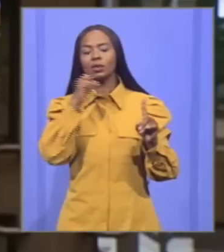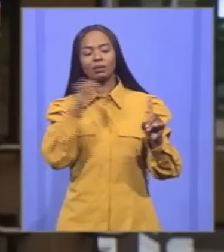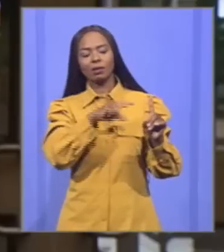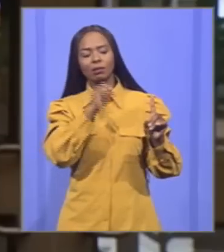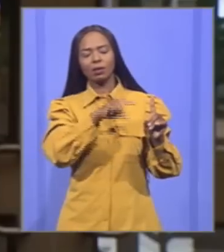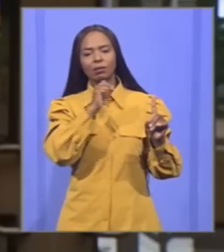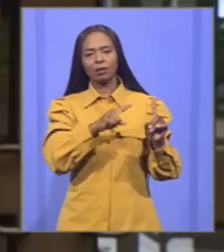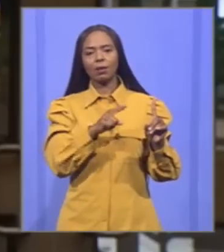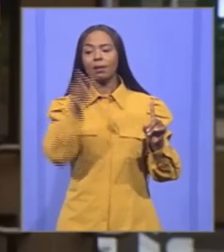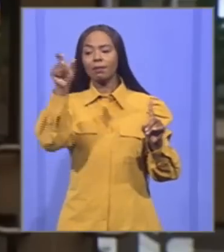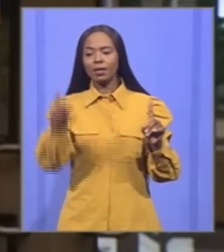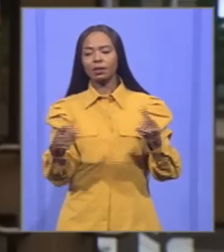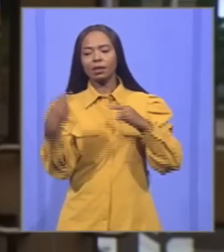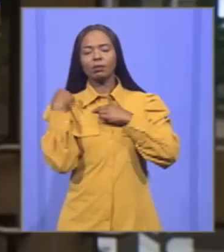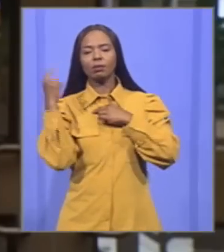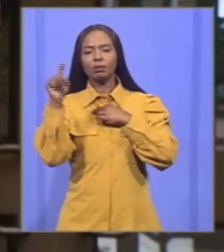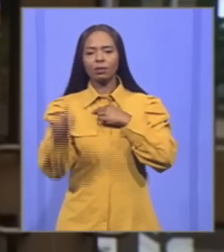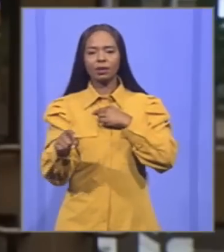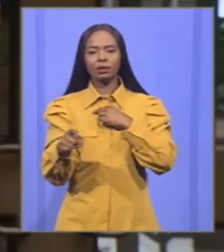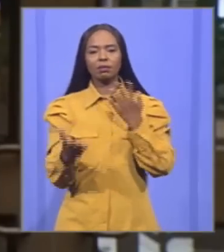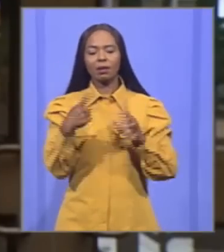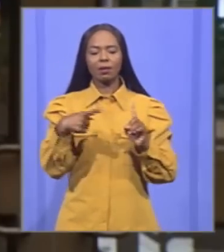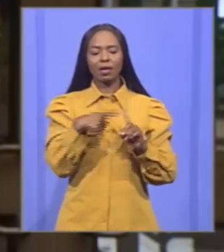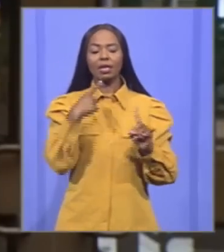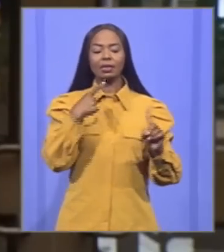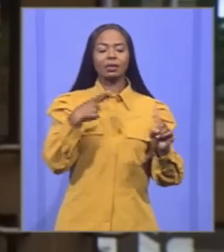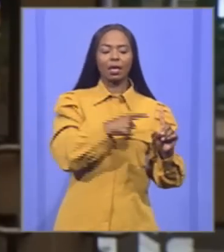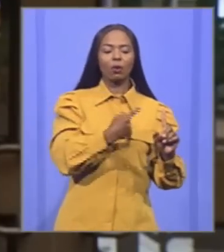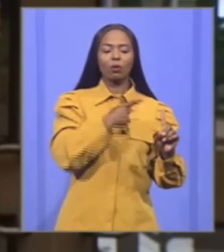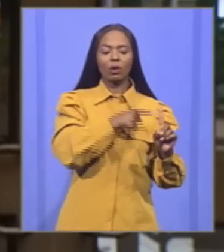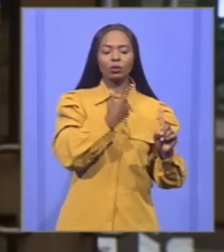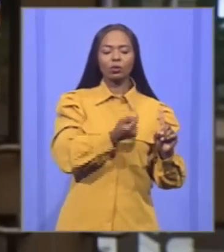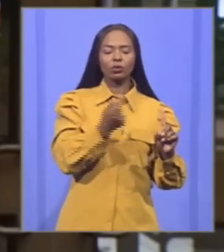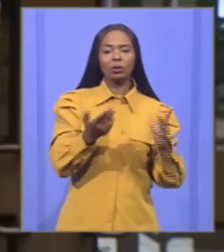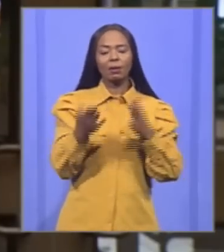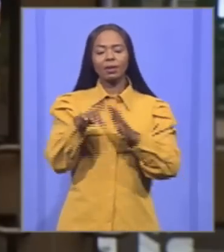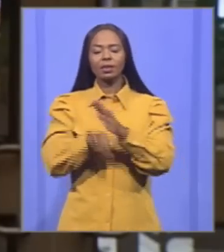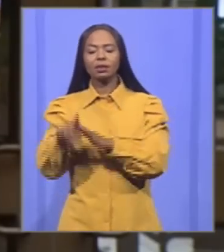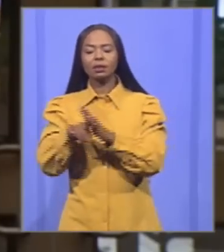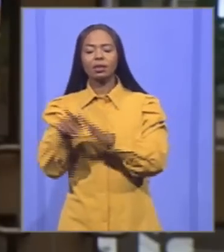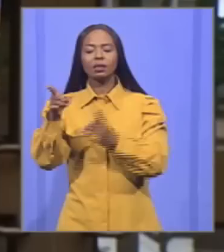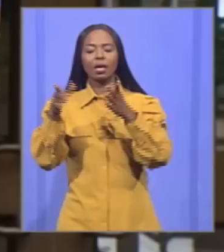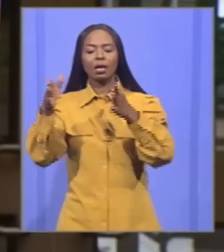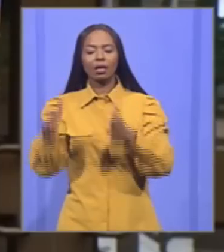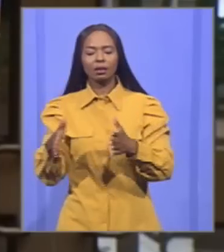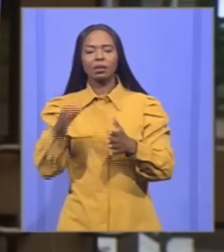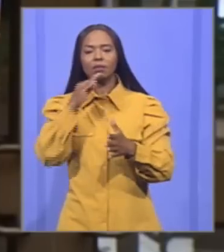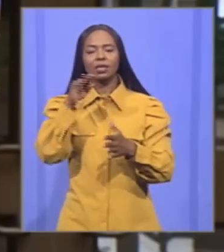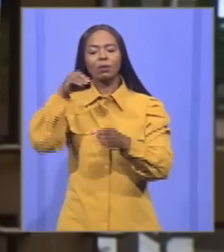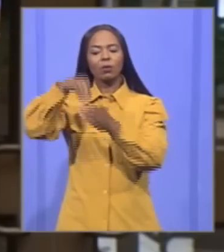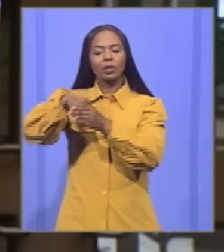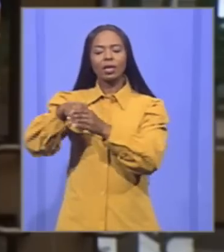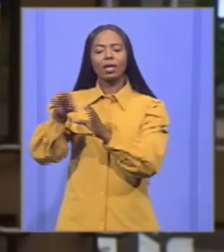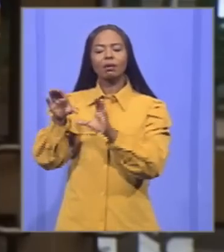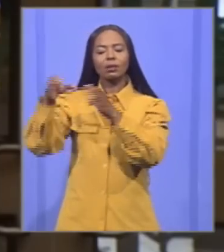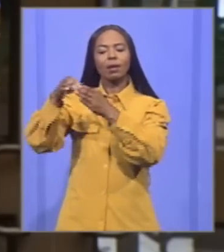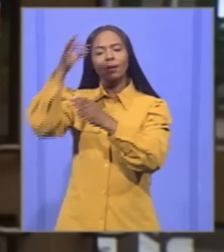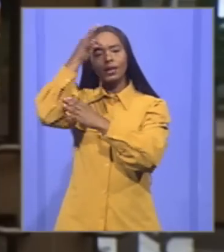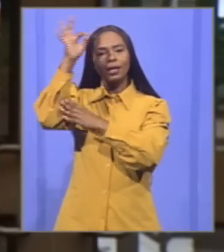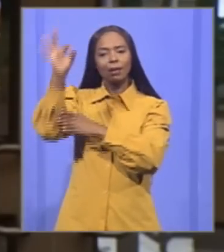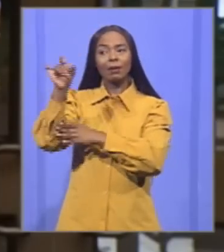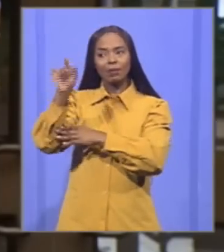rwale maikarabelo e ka ba di-circuit managers, di-district directors, mara go na le batho ba ile gore within government departments ba swantse ba